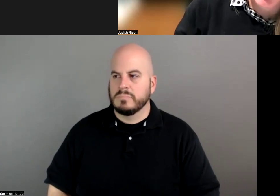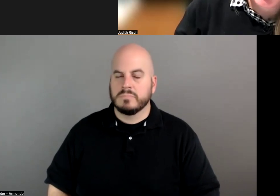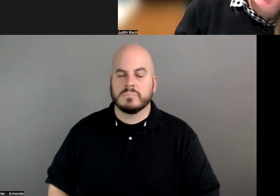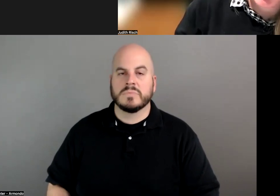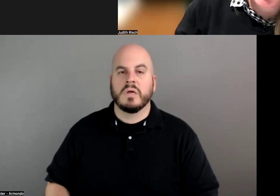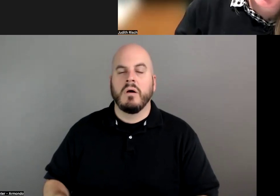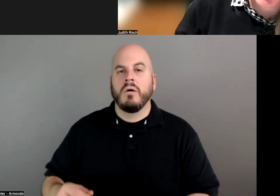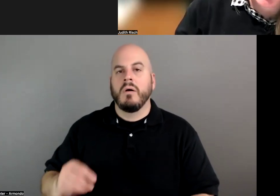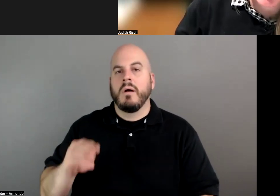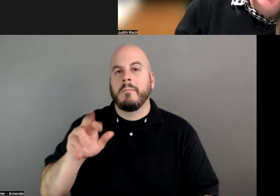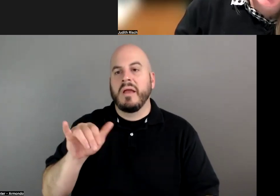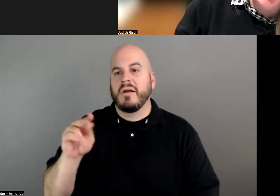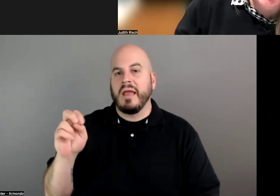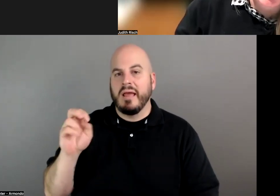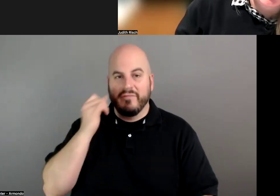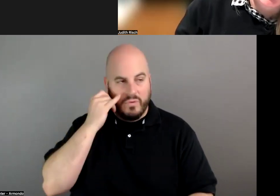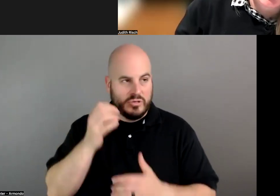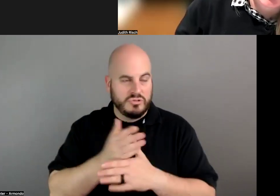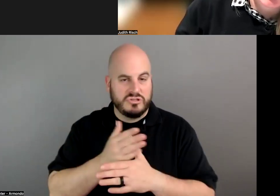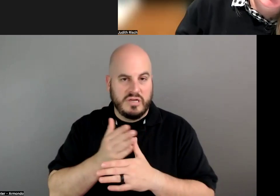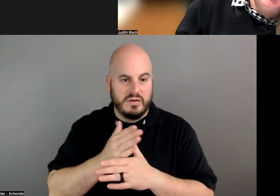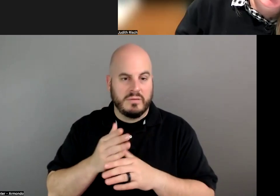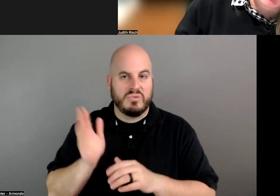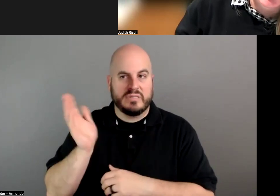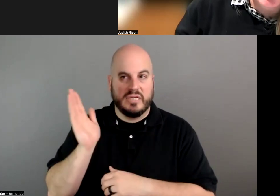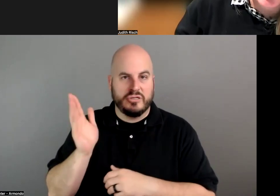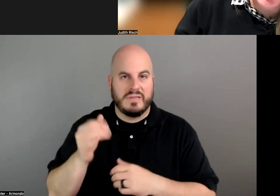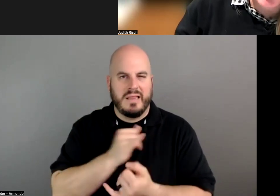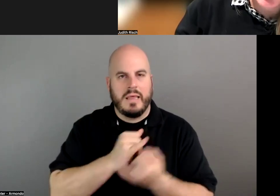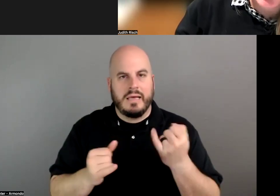the presentation, the last slide.